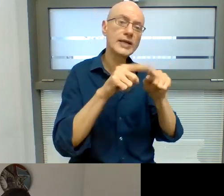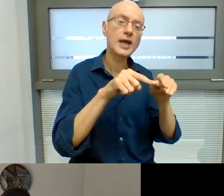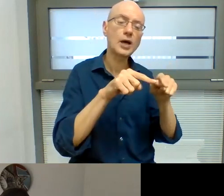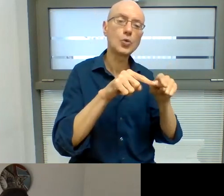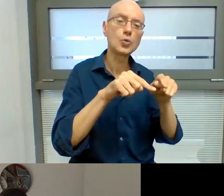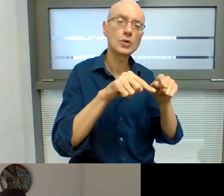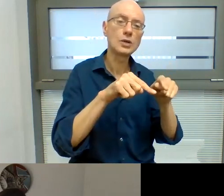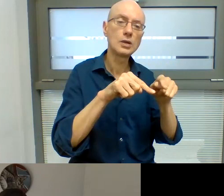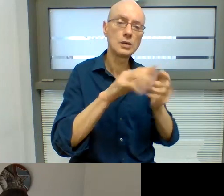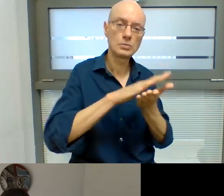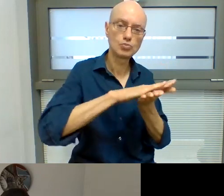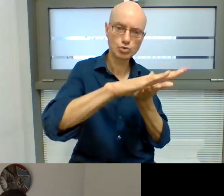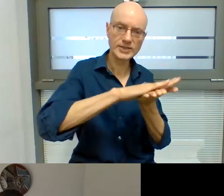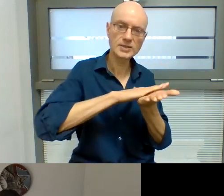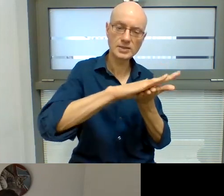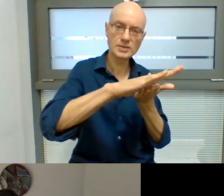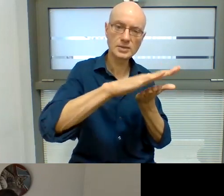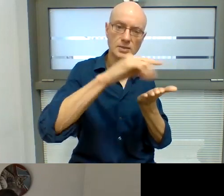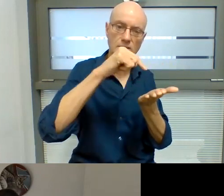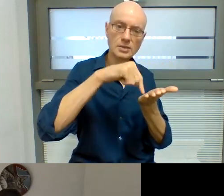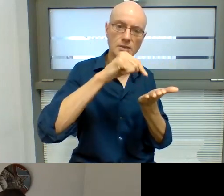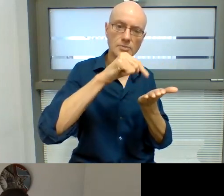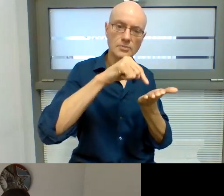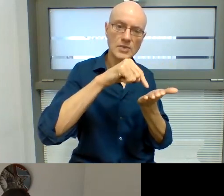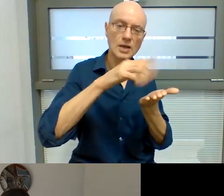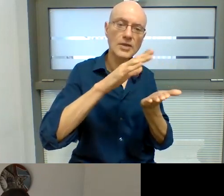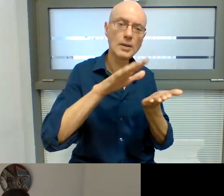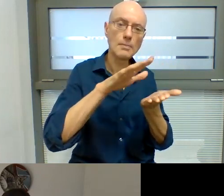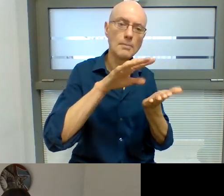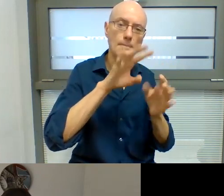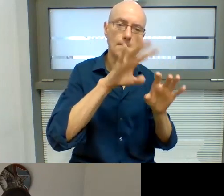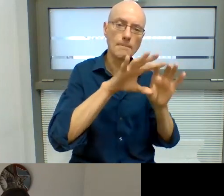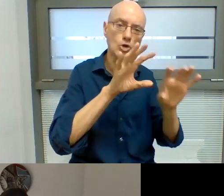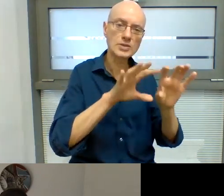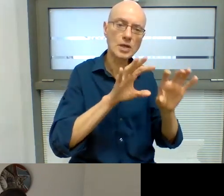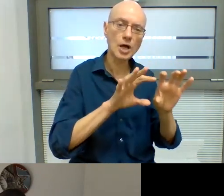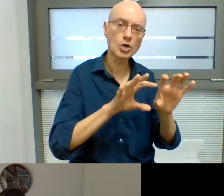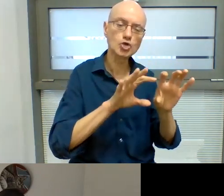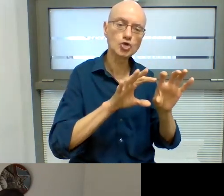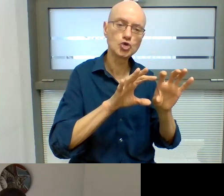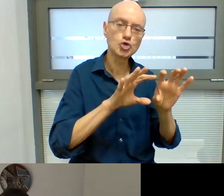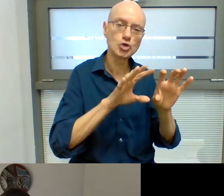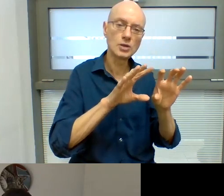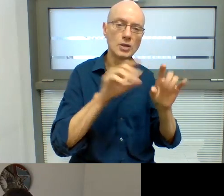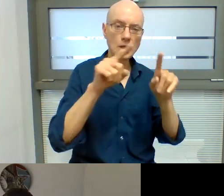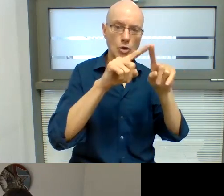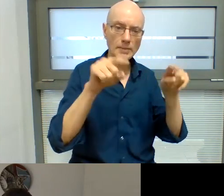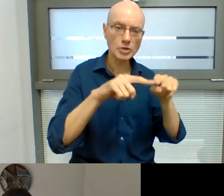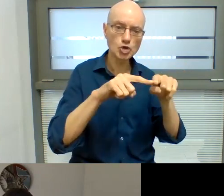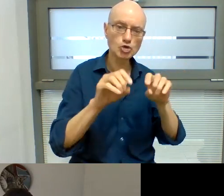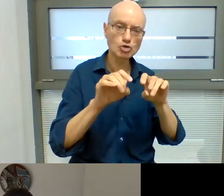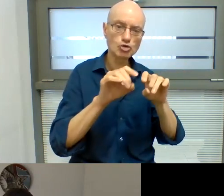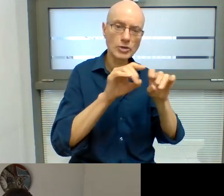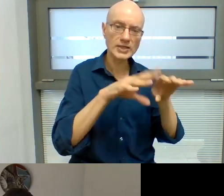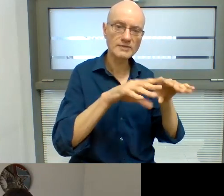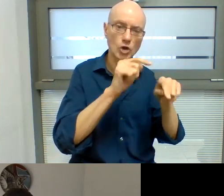know, as a printed thing, and then to montage that into your image, transfer it into your physical